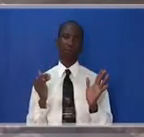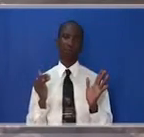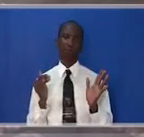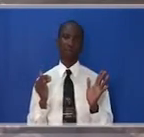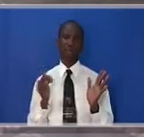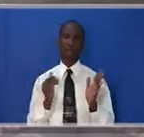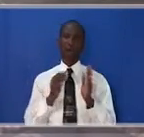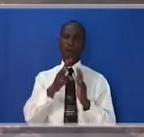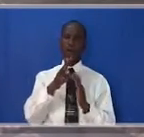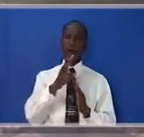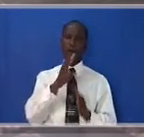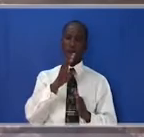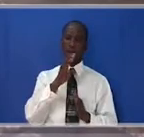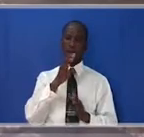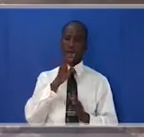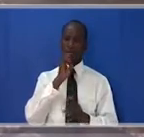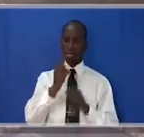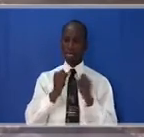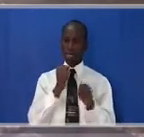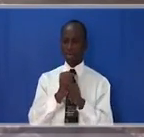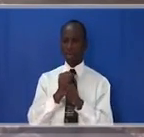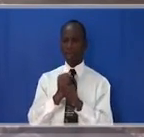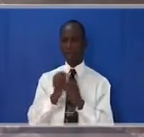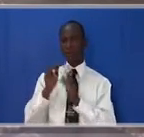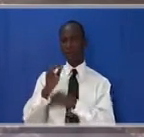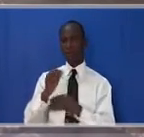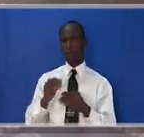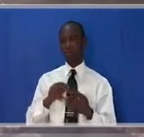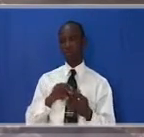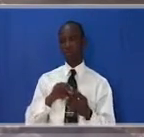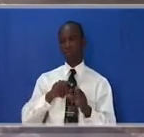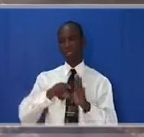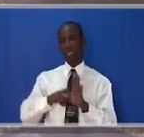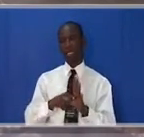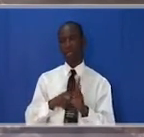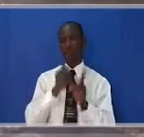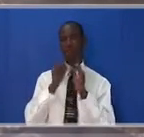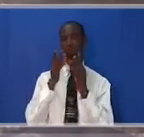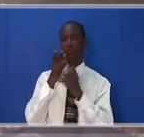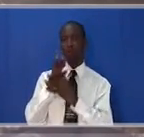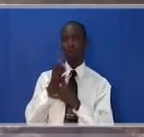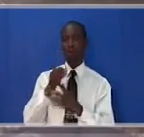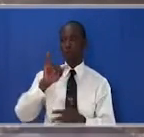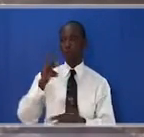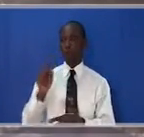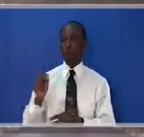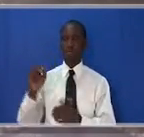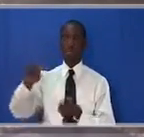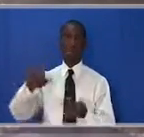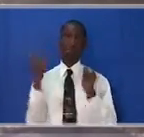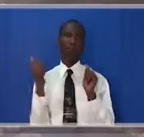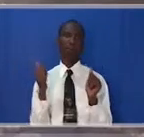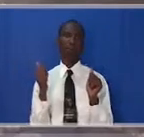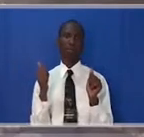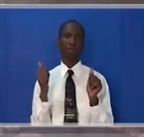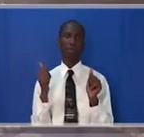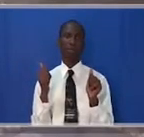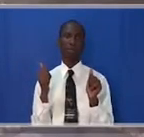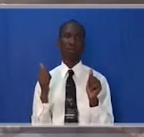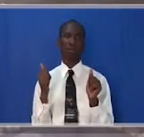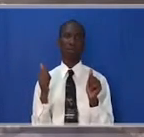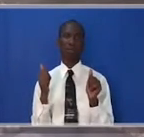the Baptist. After 400 years of God speaking through Malachi. Baby, I can't say, O young